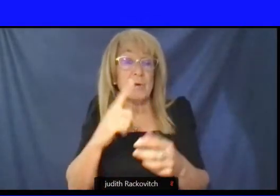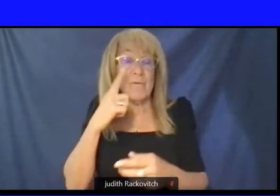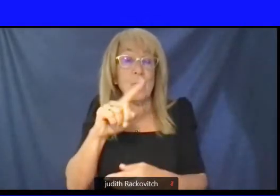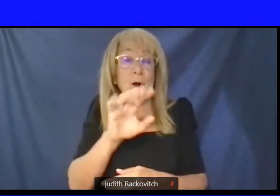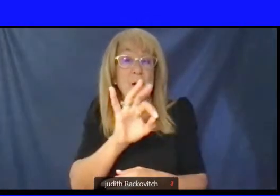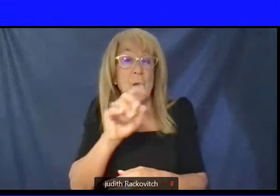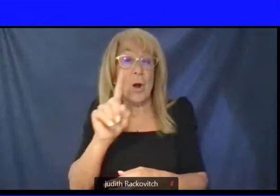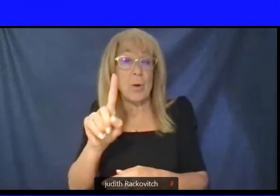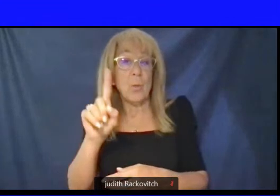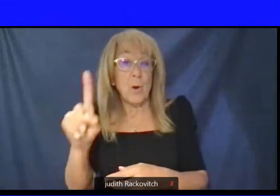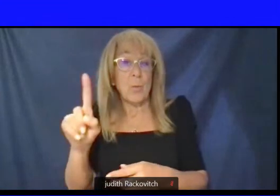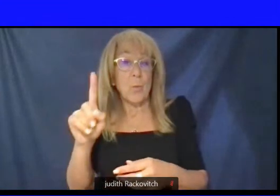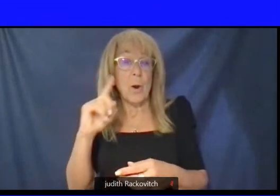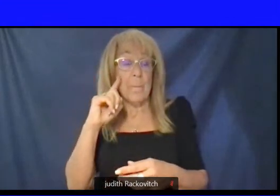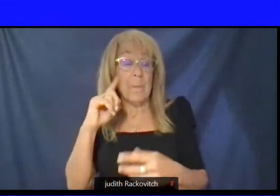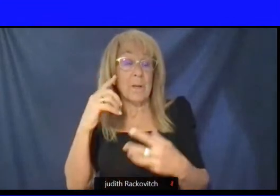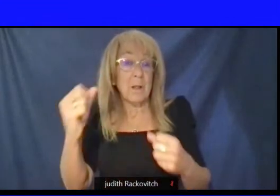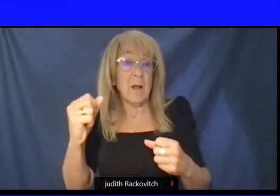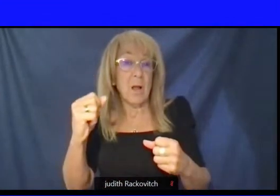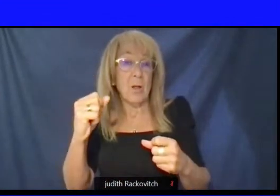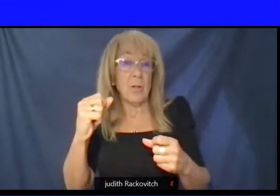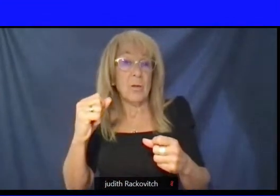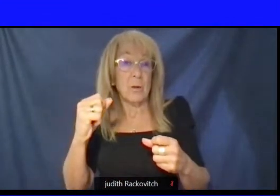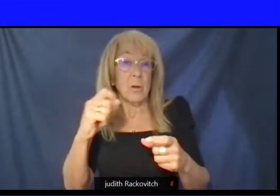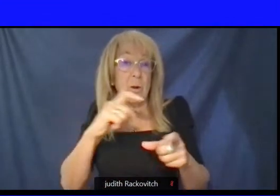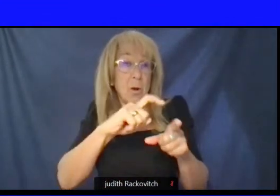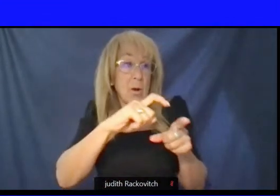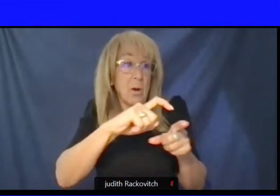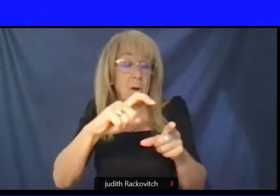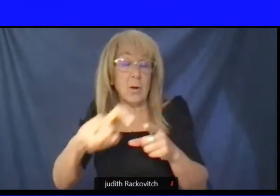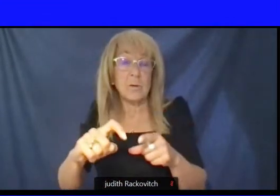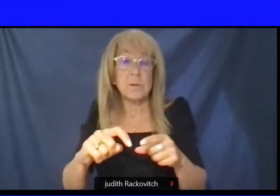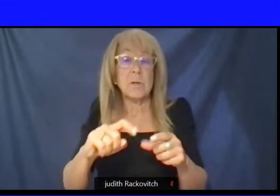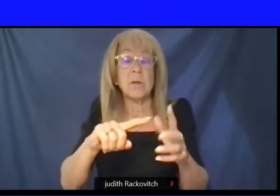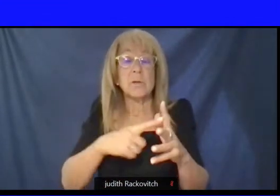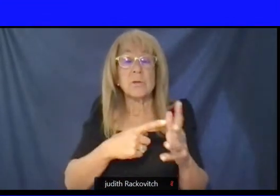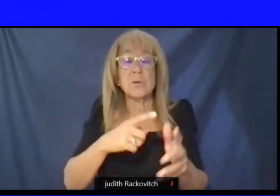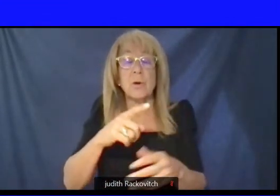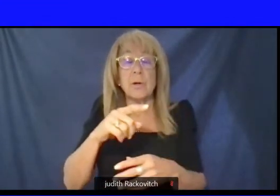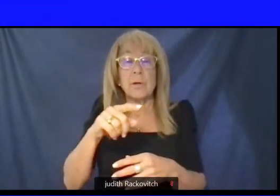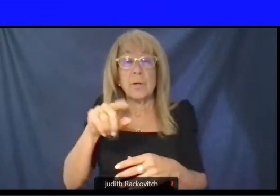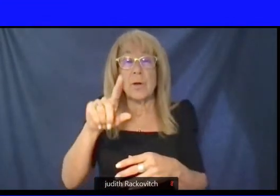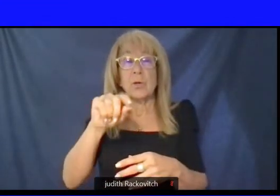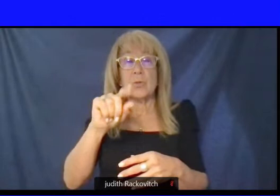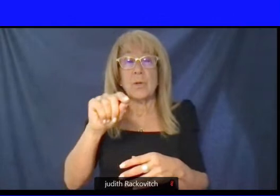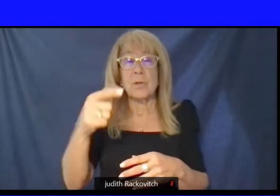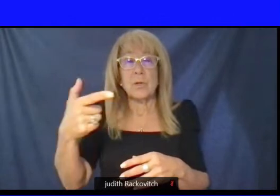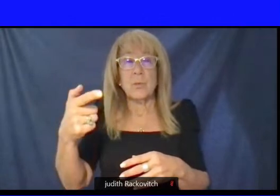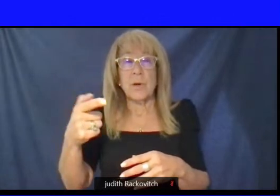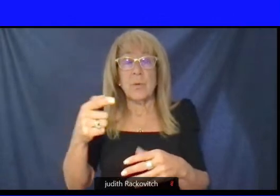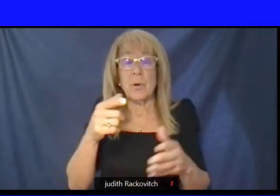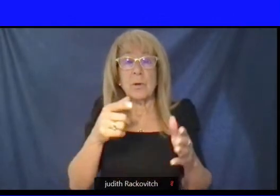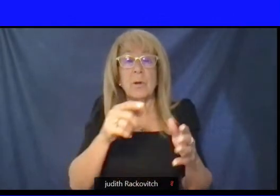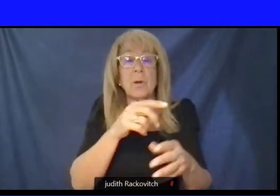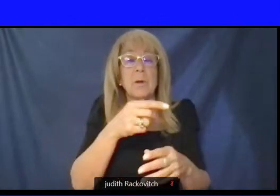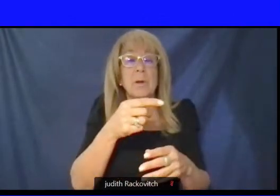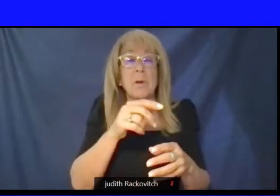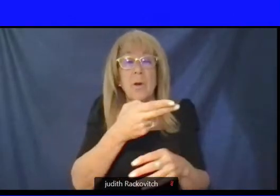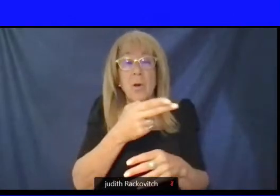workers have provided engagement and assessment for 269 individuals. Of the outcomes of